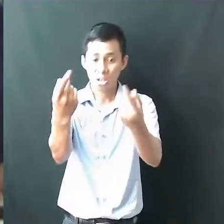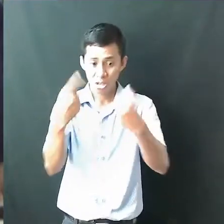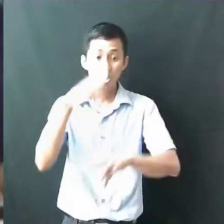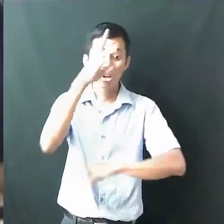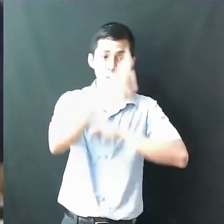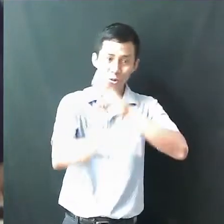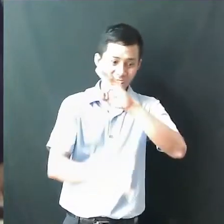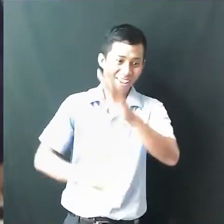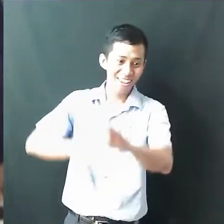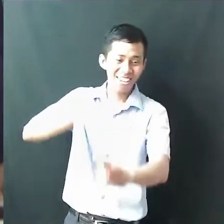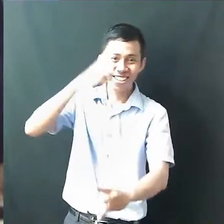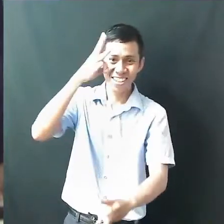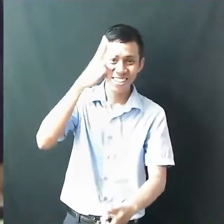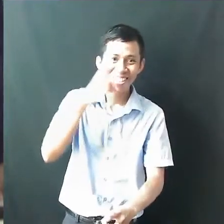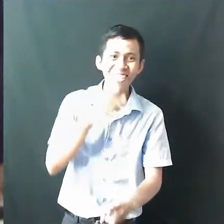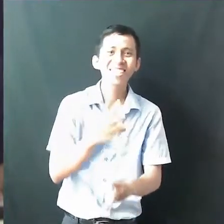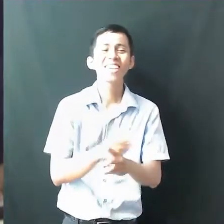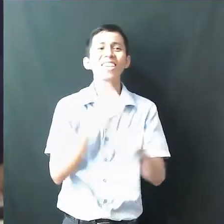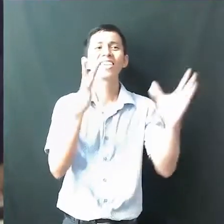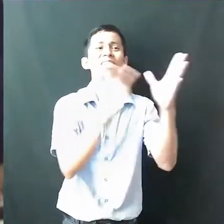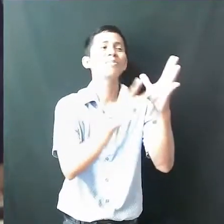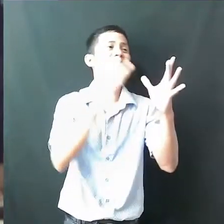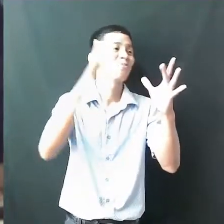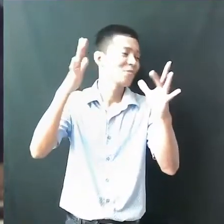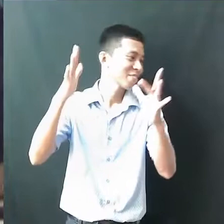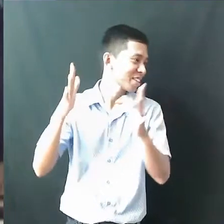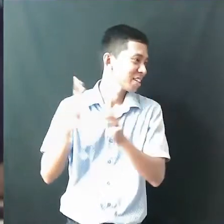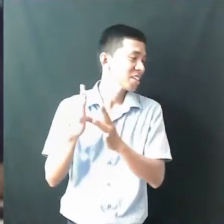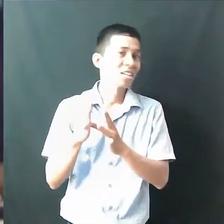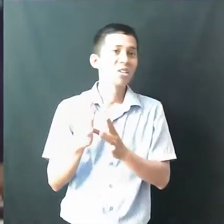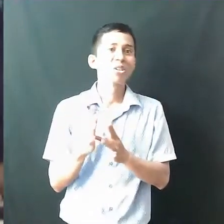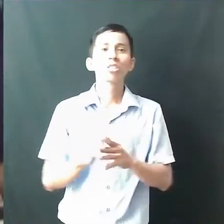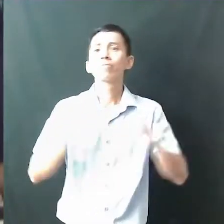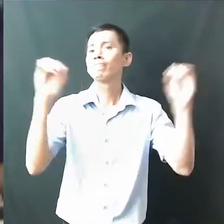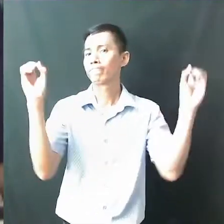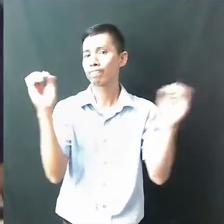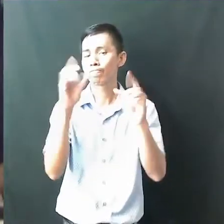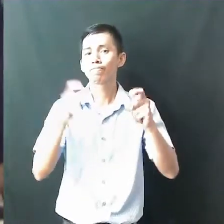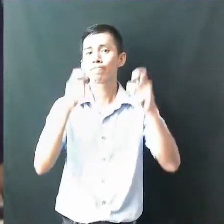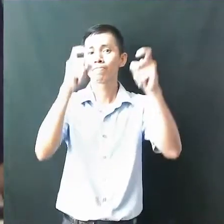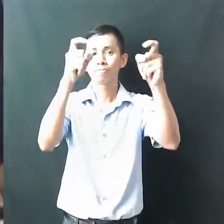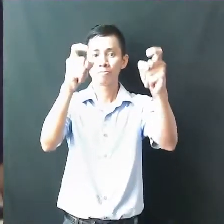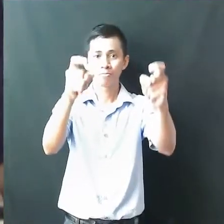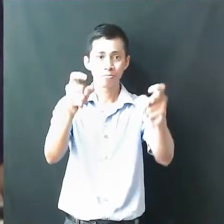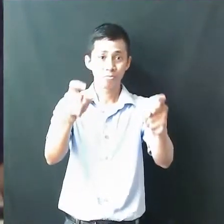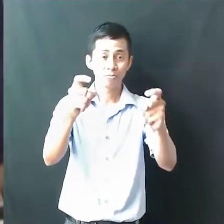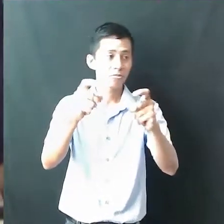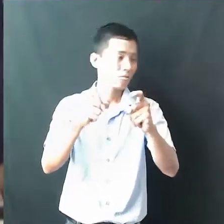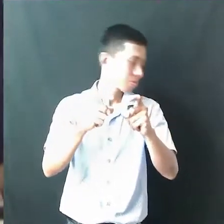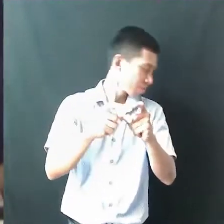amazing the way he came? No crown, no throne, no big